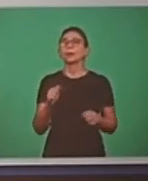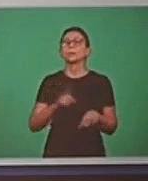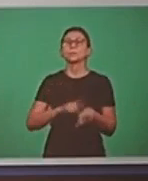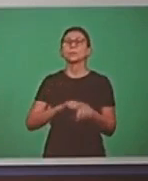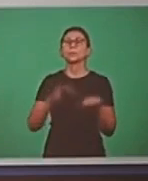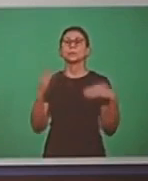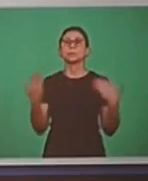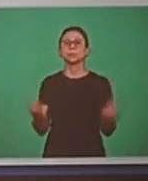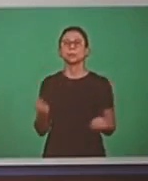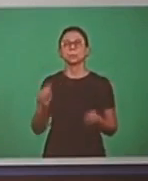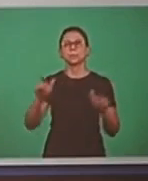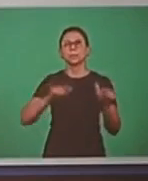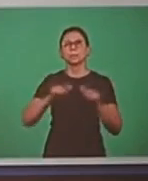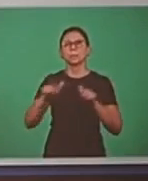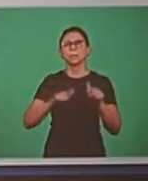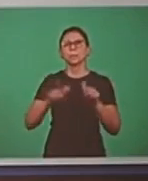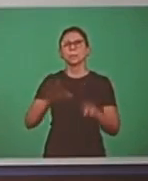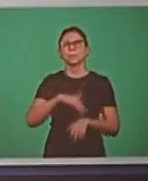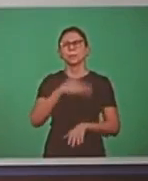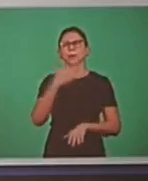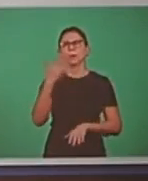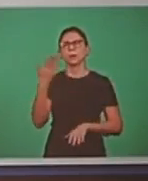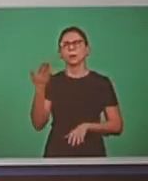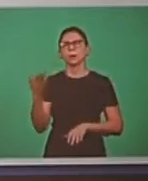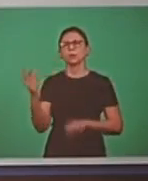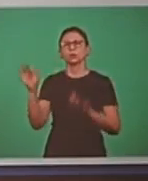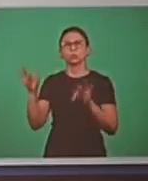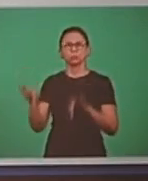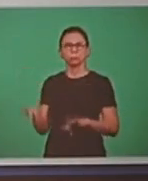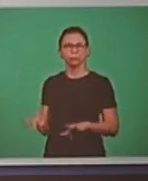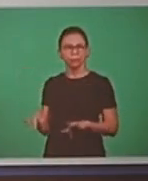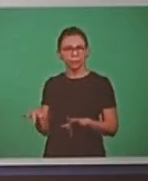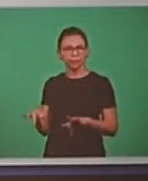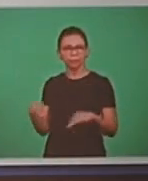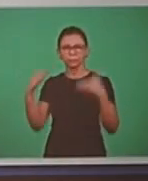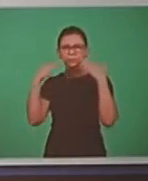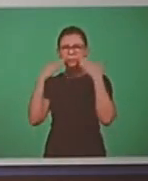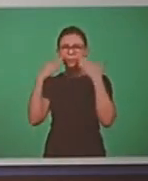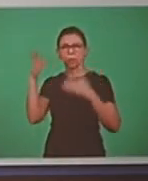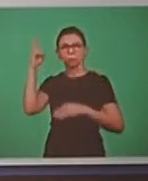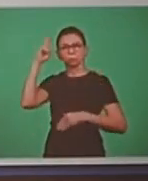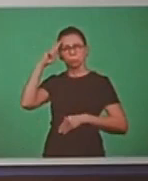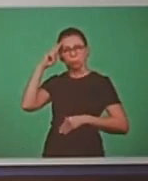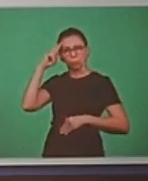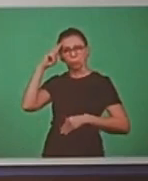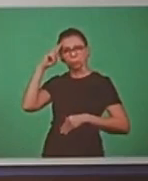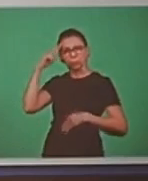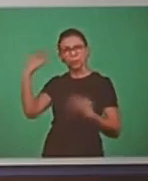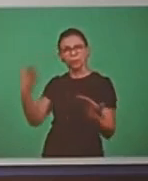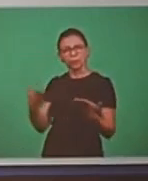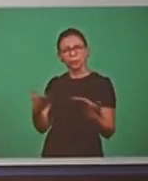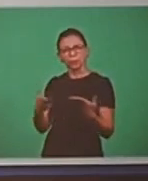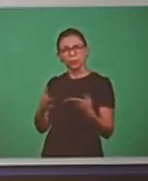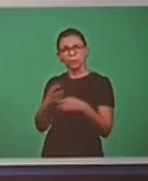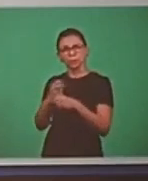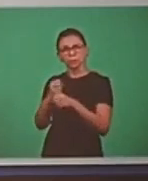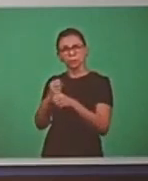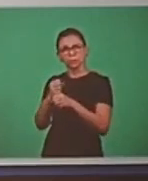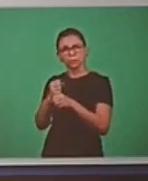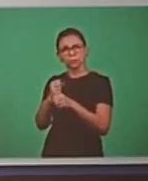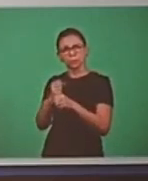of the reconciliation of the workers and the payments related to their work.